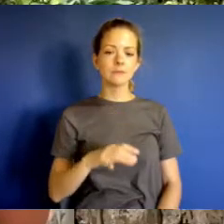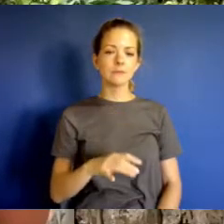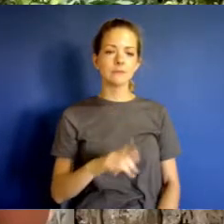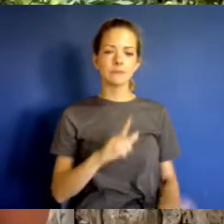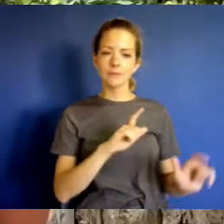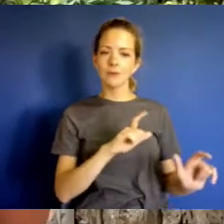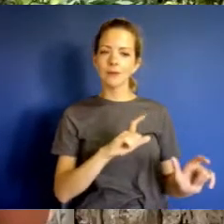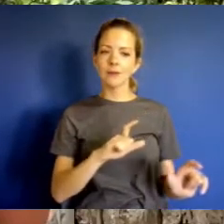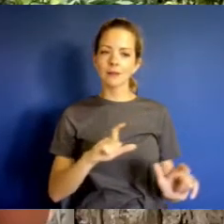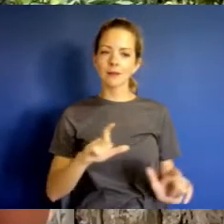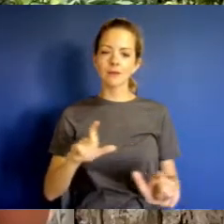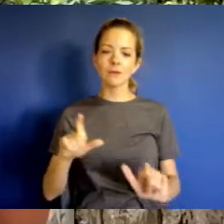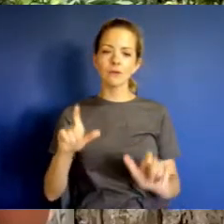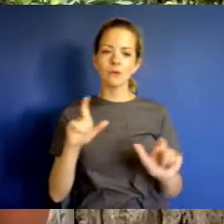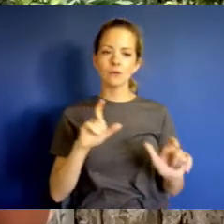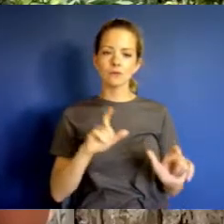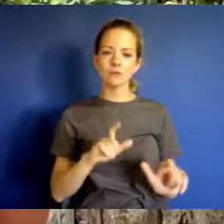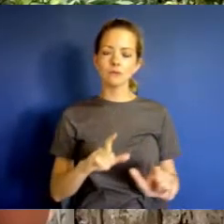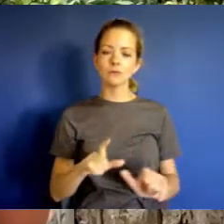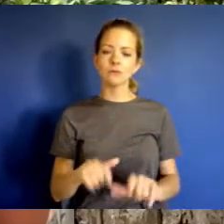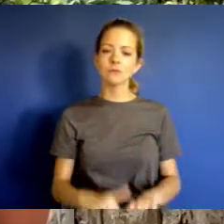And then an exhale.